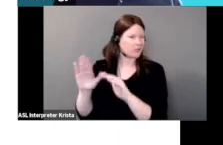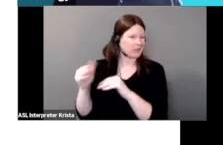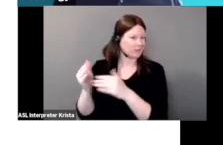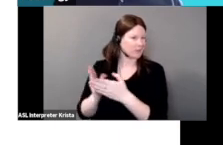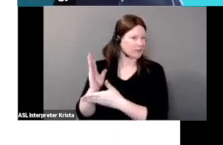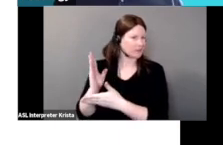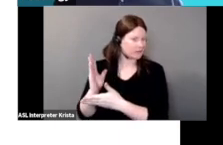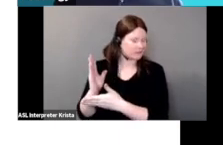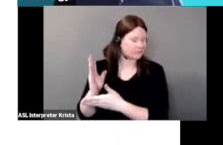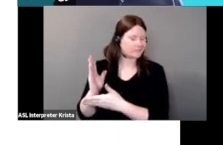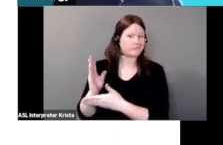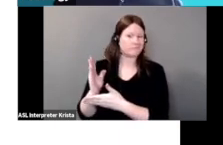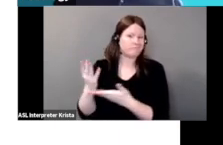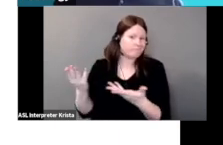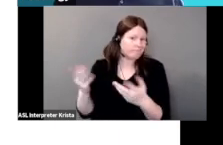on